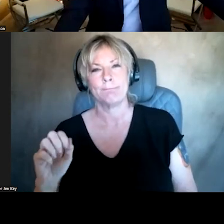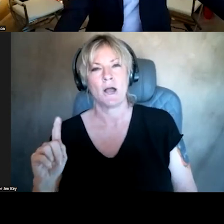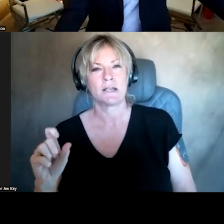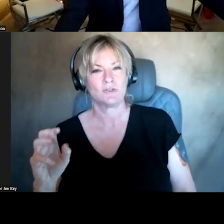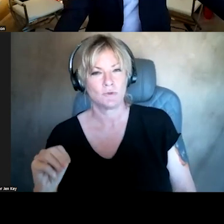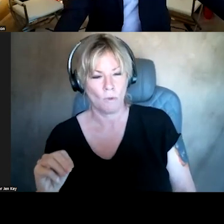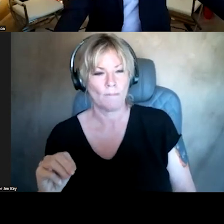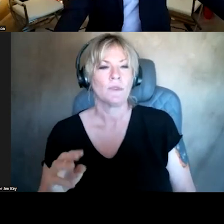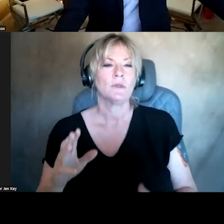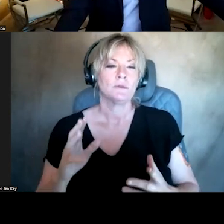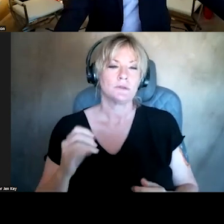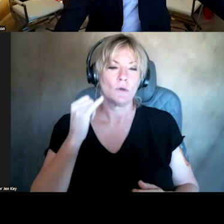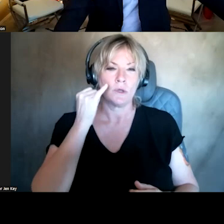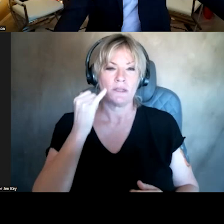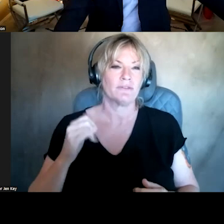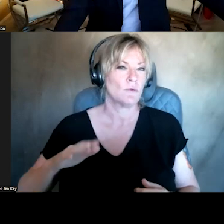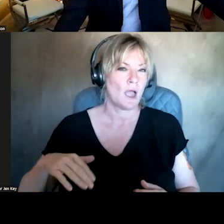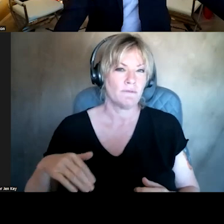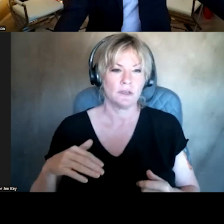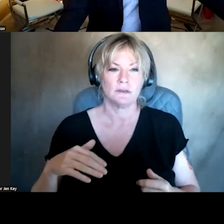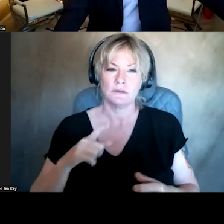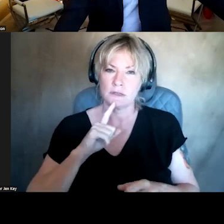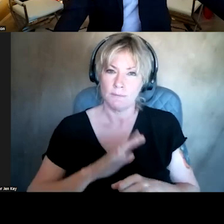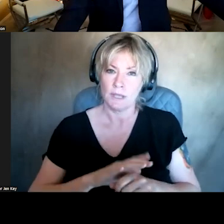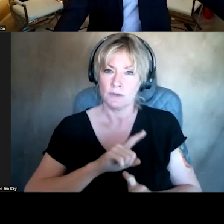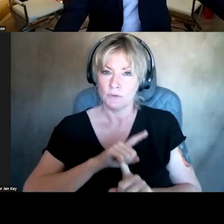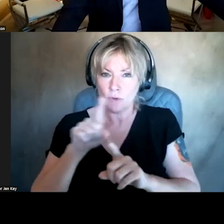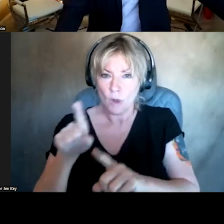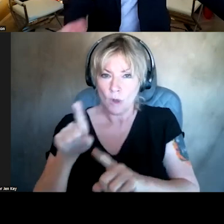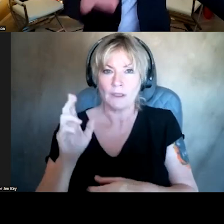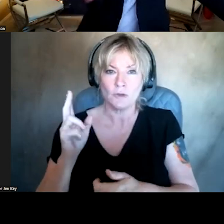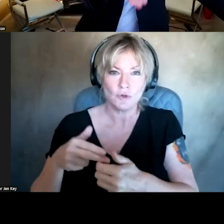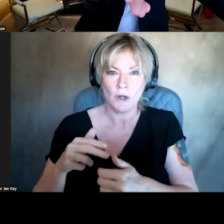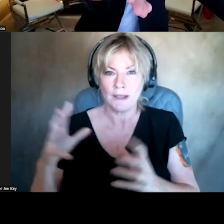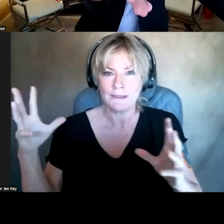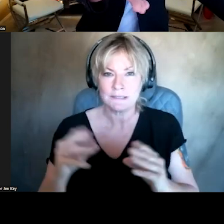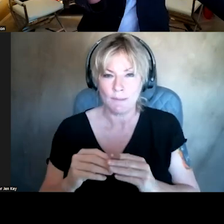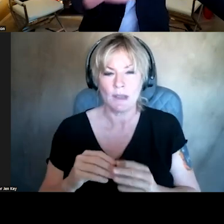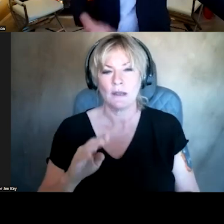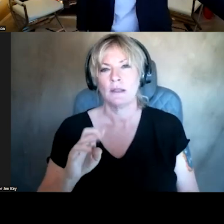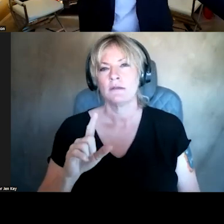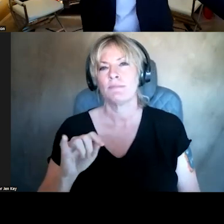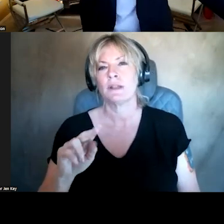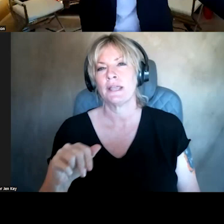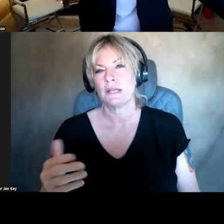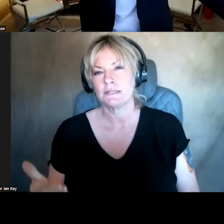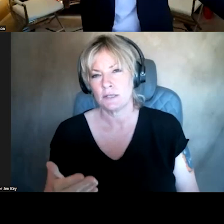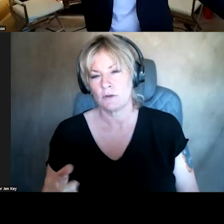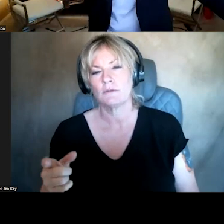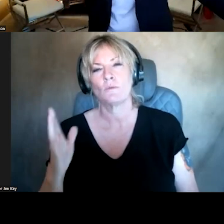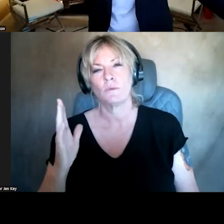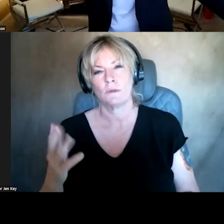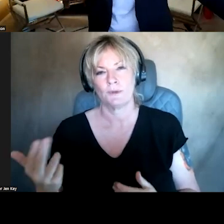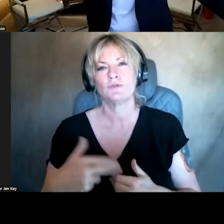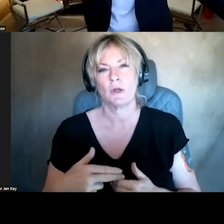So again, if you haven't yet committed to joining us in Amsterdam, Belina's here with us today. Belina's going to be joining us,